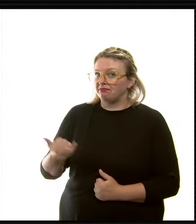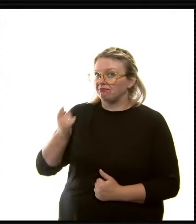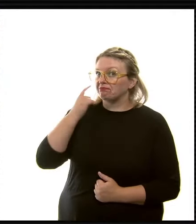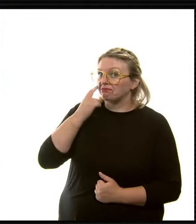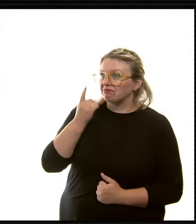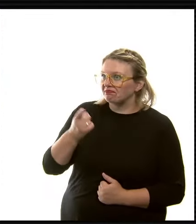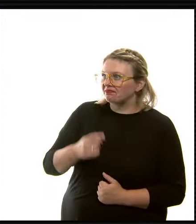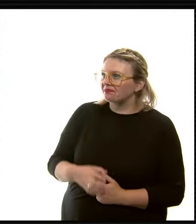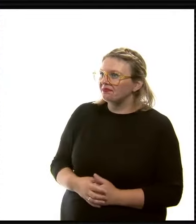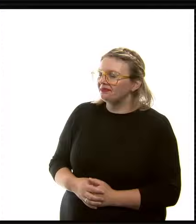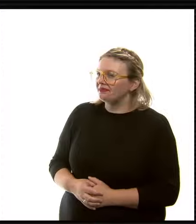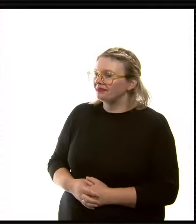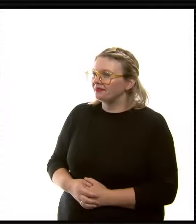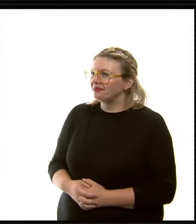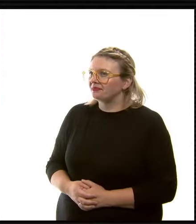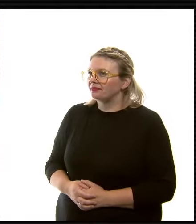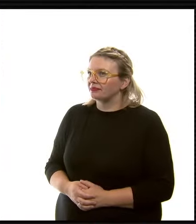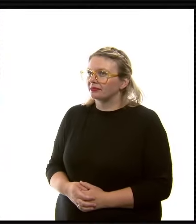mind.